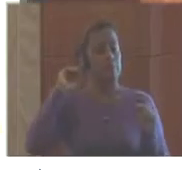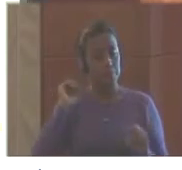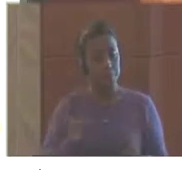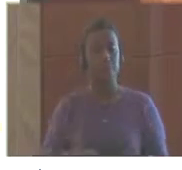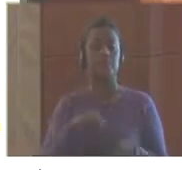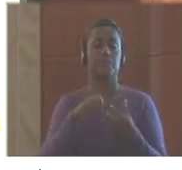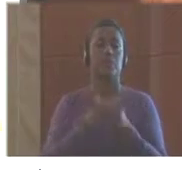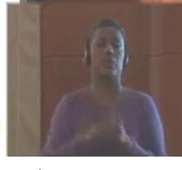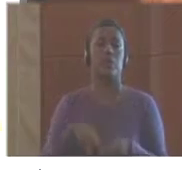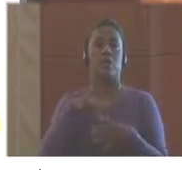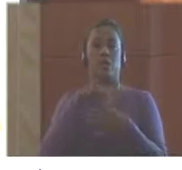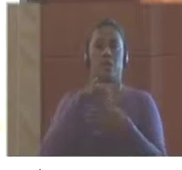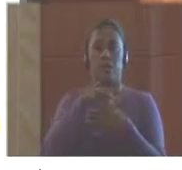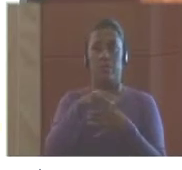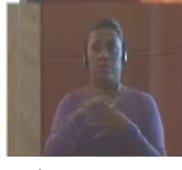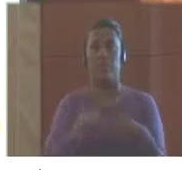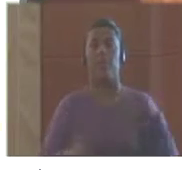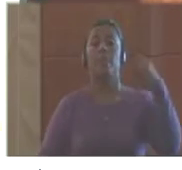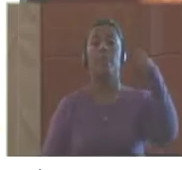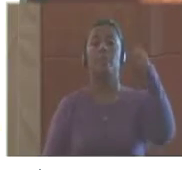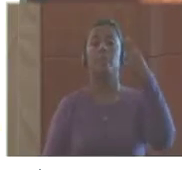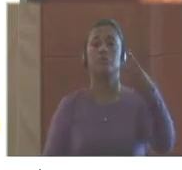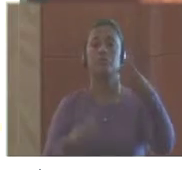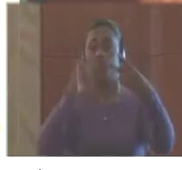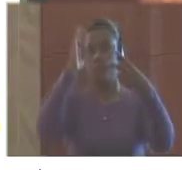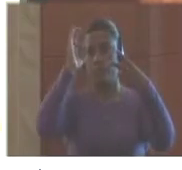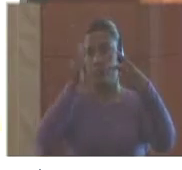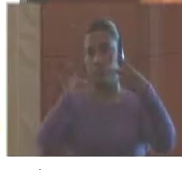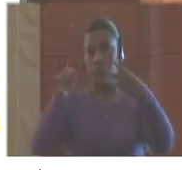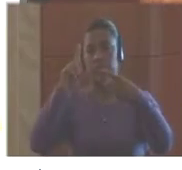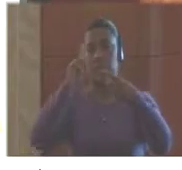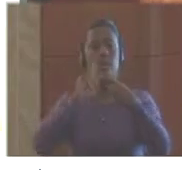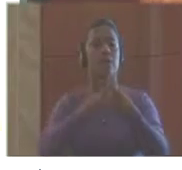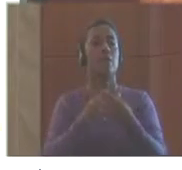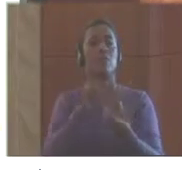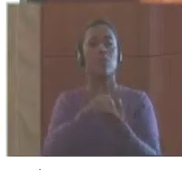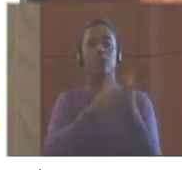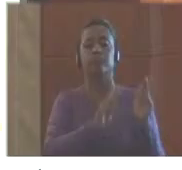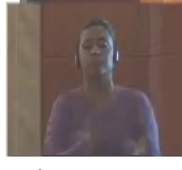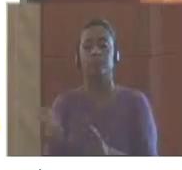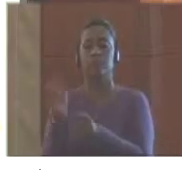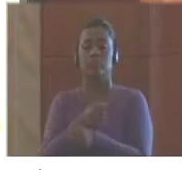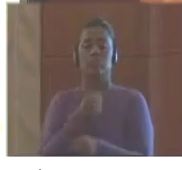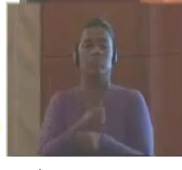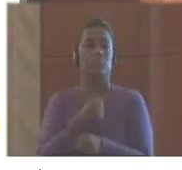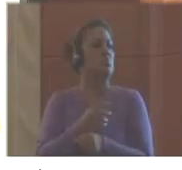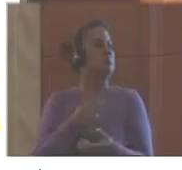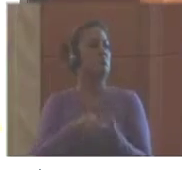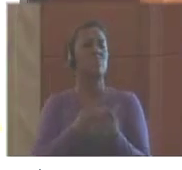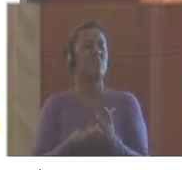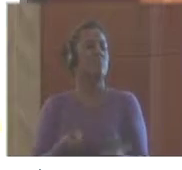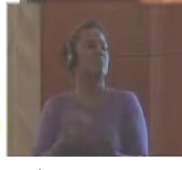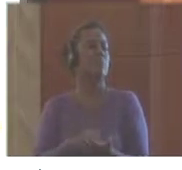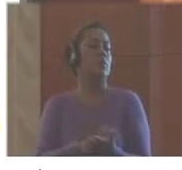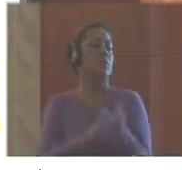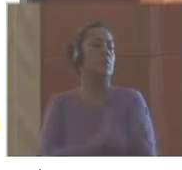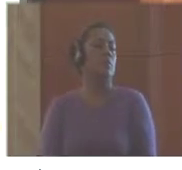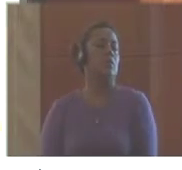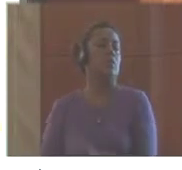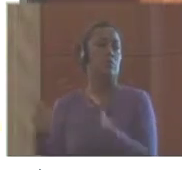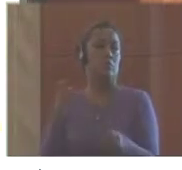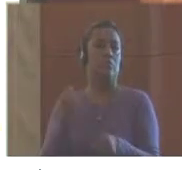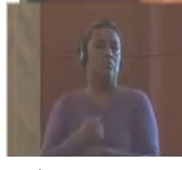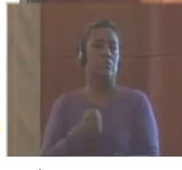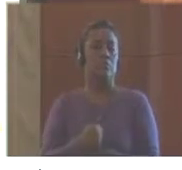for these policies to be implemented. And of course, then the other phase would be implementation, and